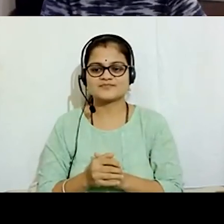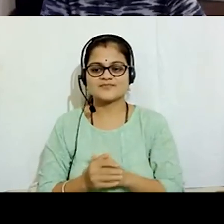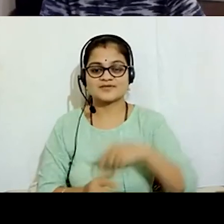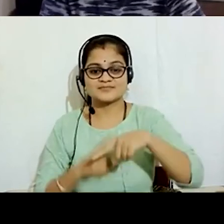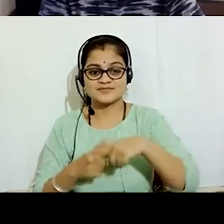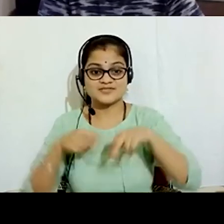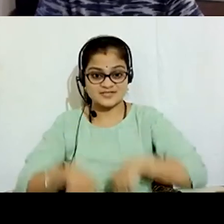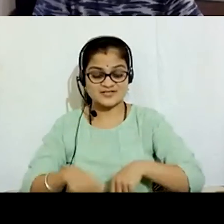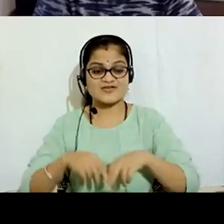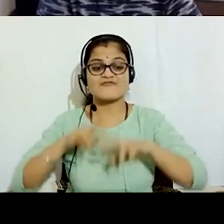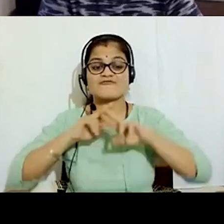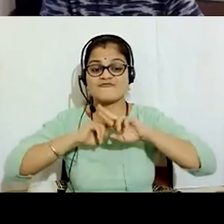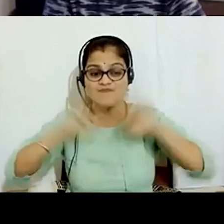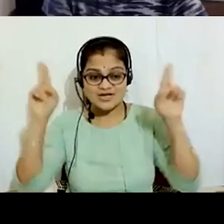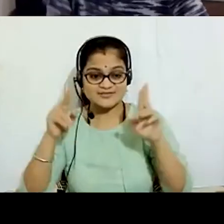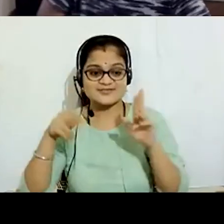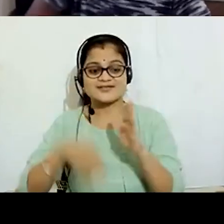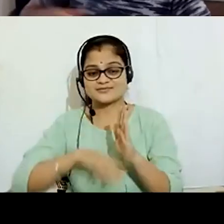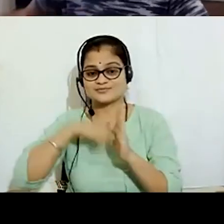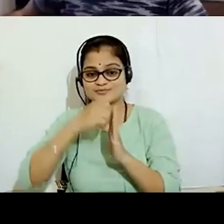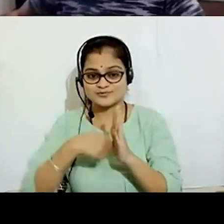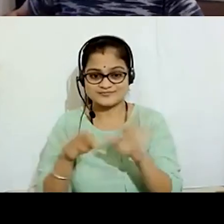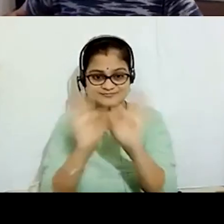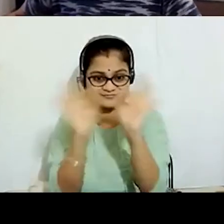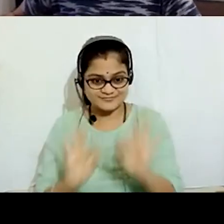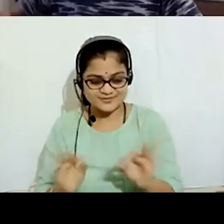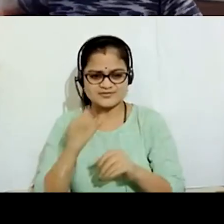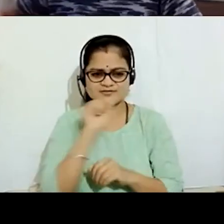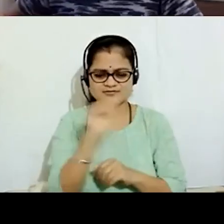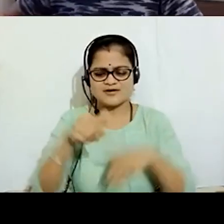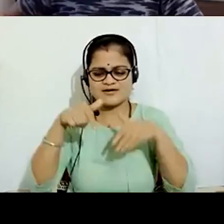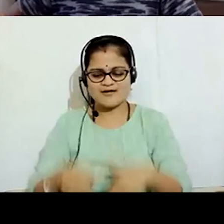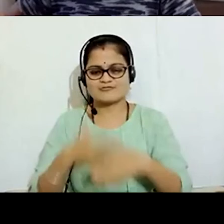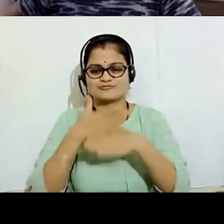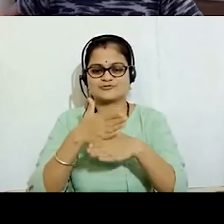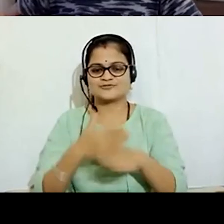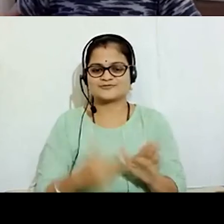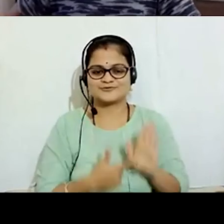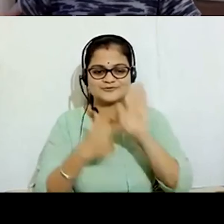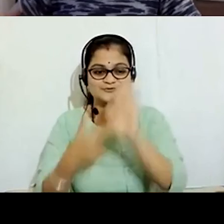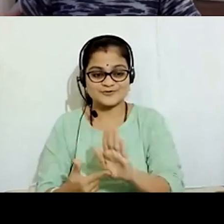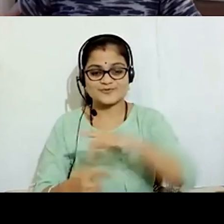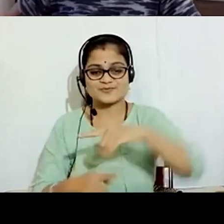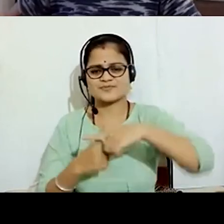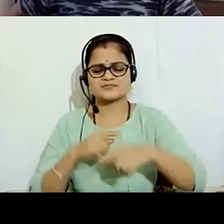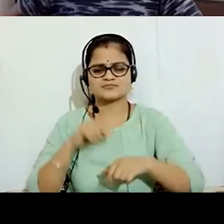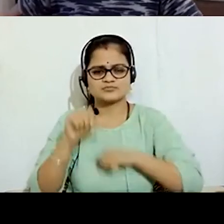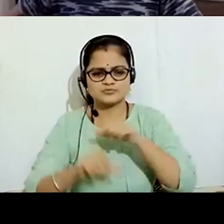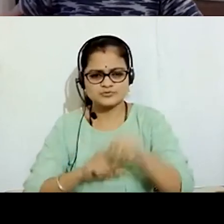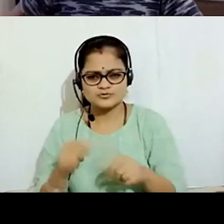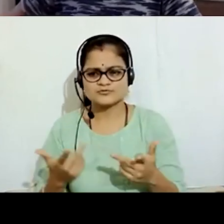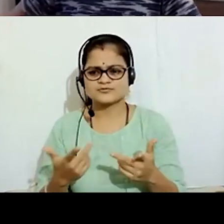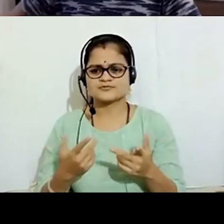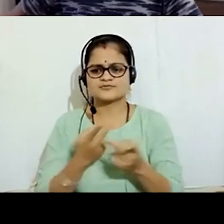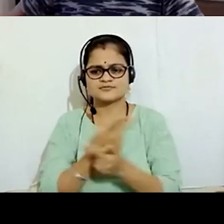final products. And today they're going to share a little bit with us about the progress. I think everyone